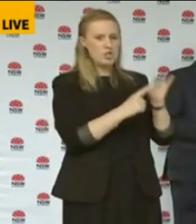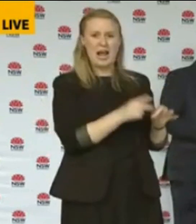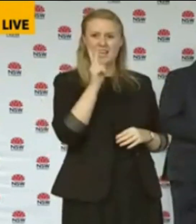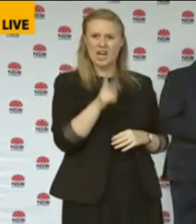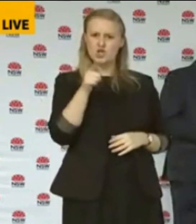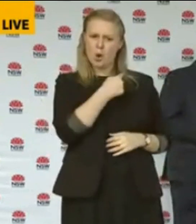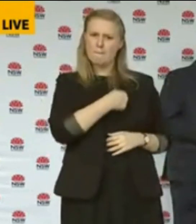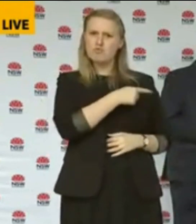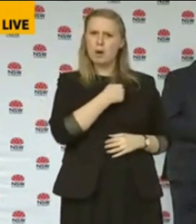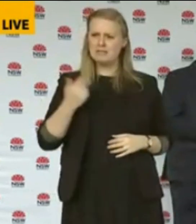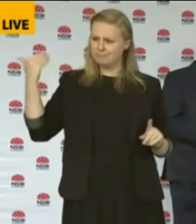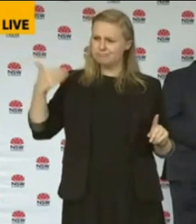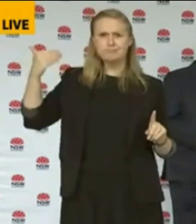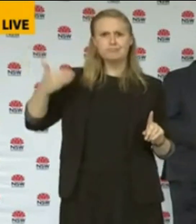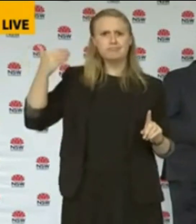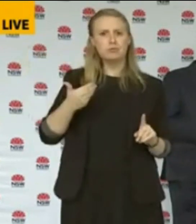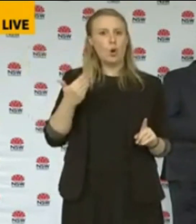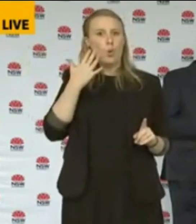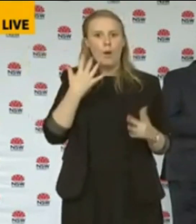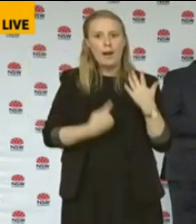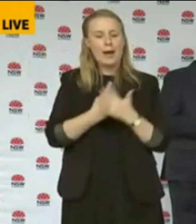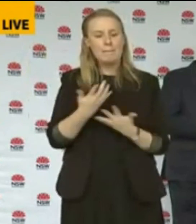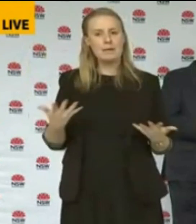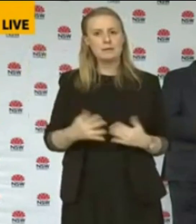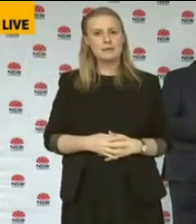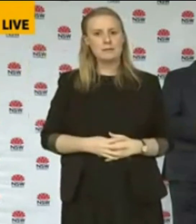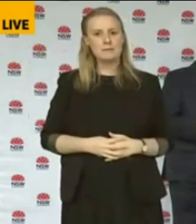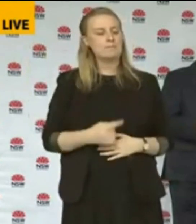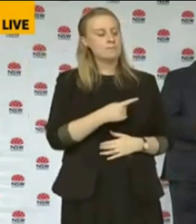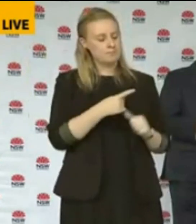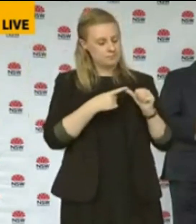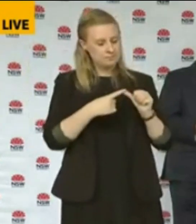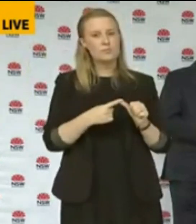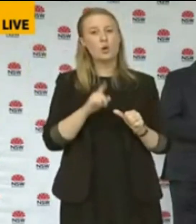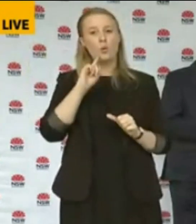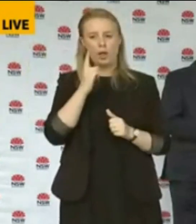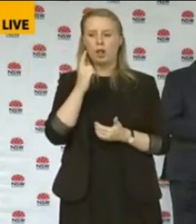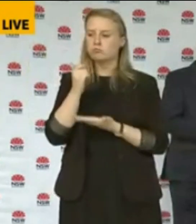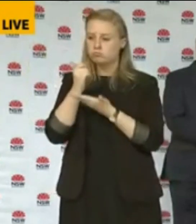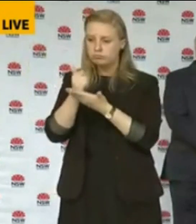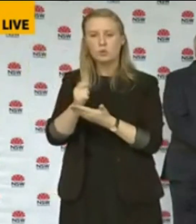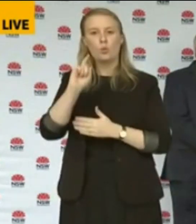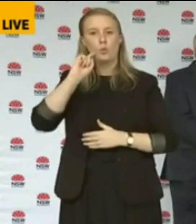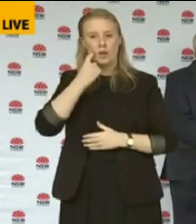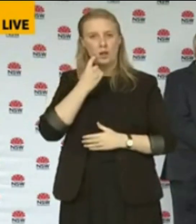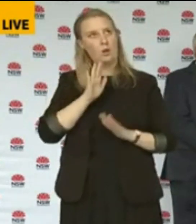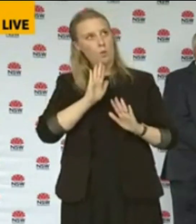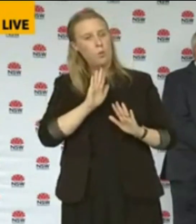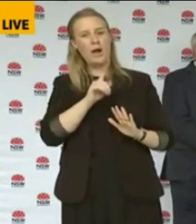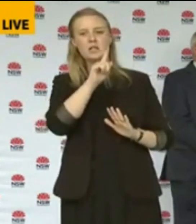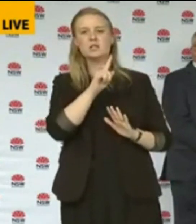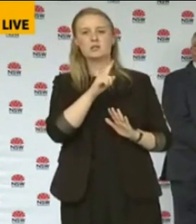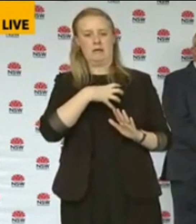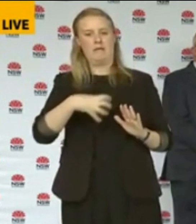Well, look, again... Well, again, you know, the support will be there in some shape, way or form, and I'll leave that up to the